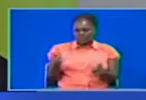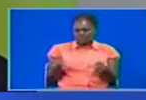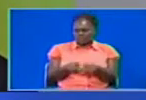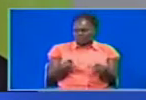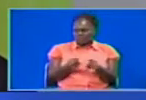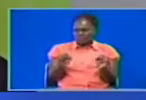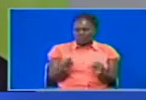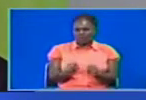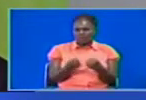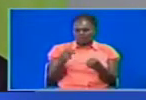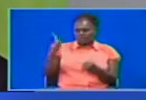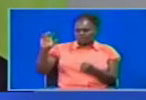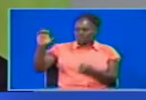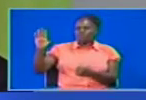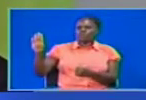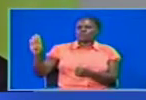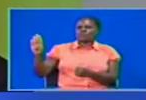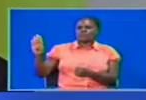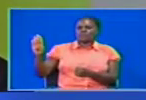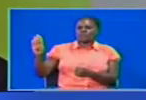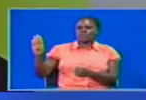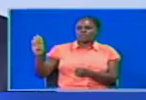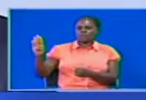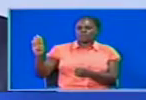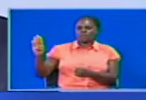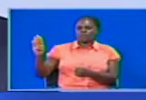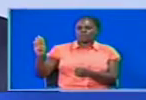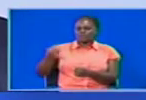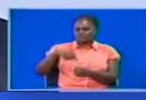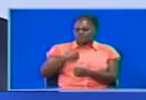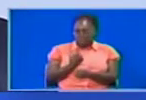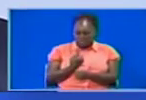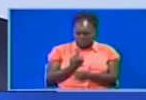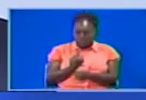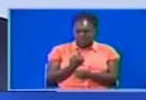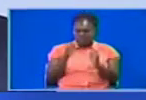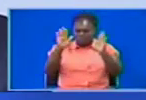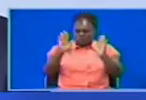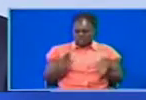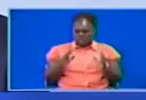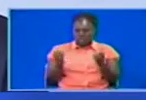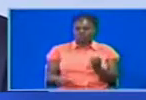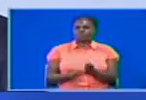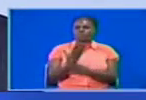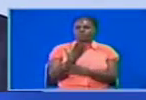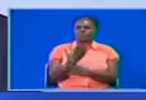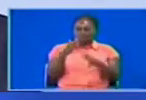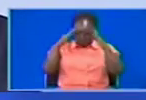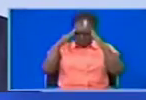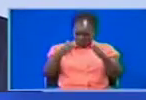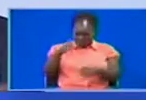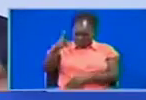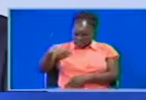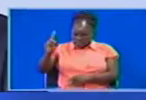their place in the KCB Karen Masters for the prize pot. We are launching something important, and if we set the right standards